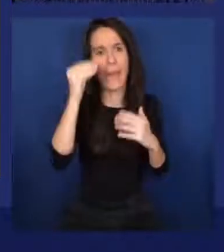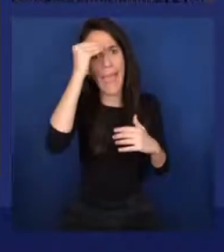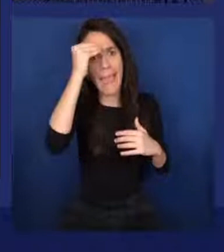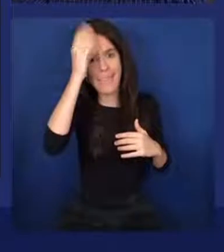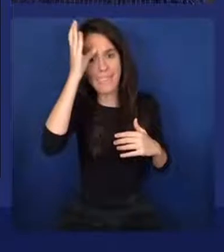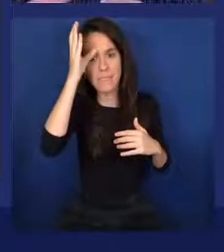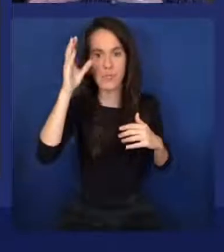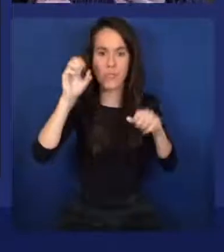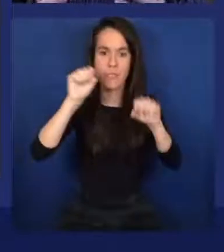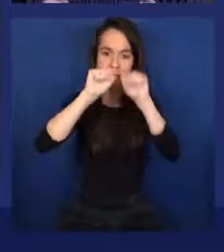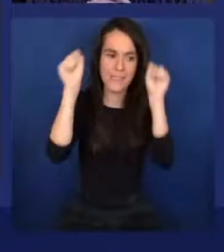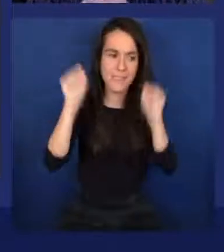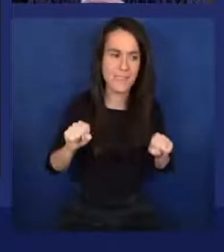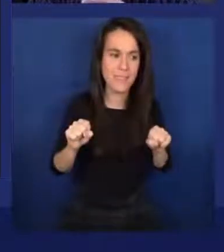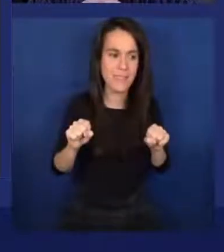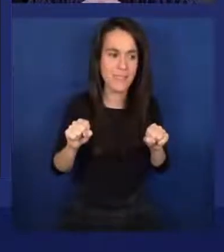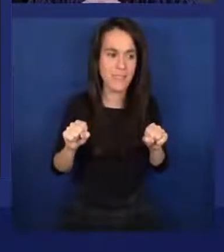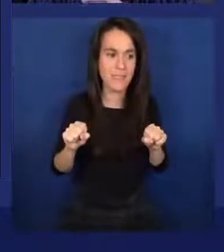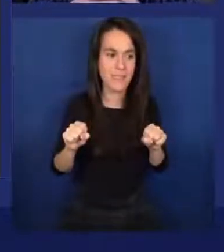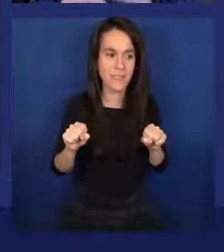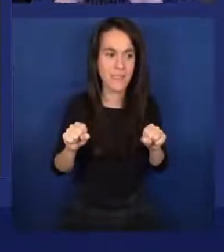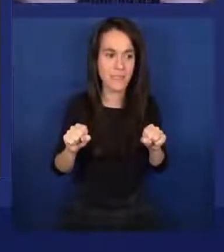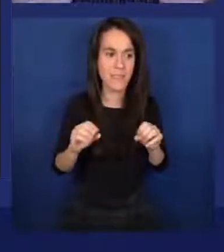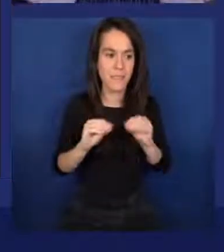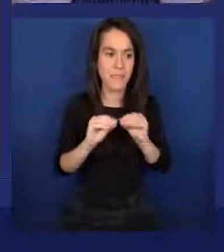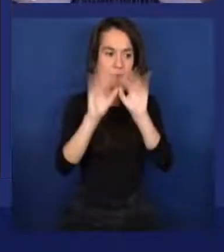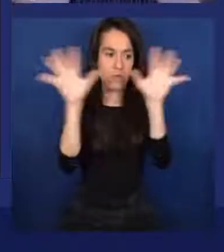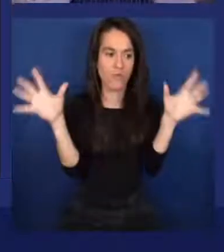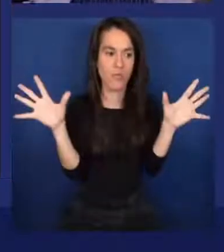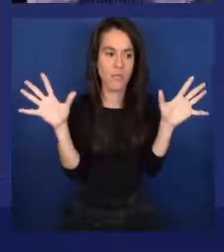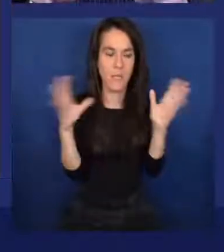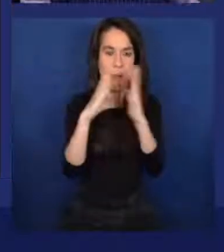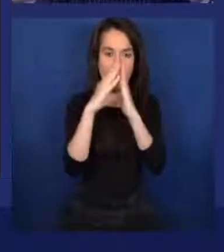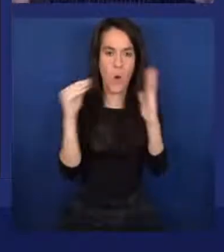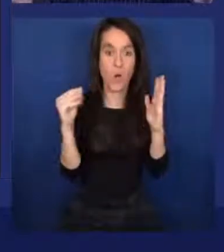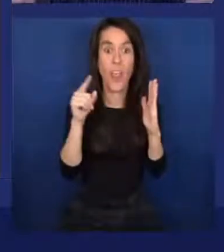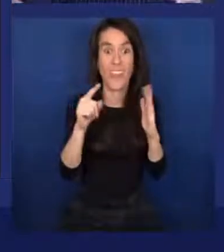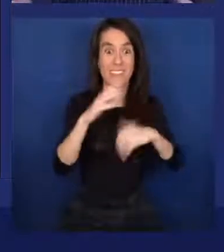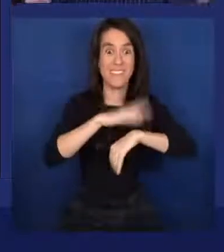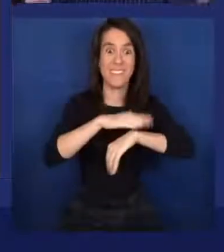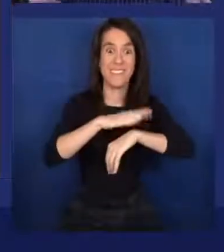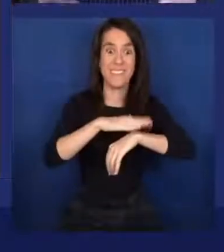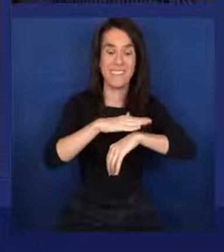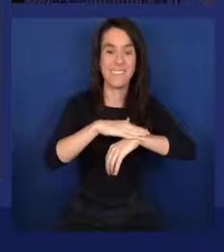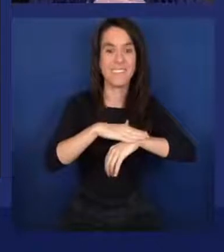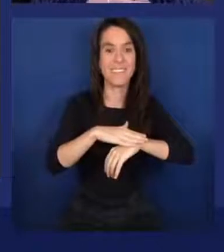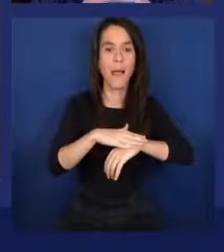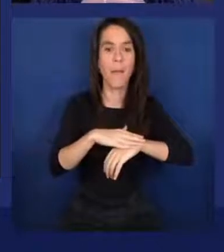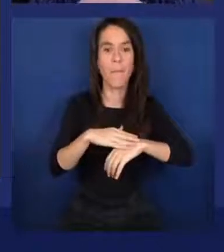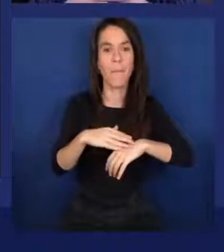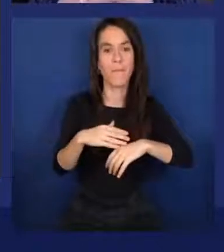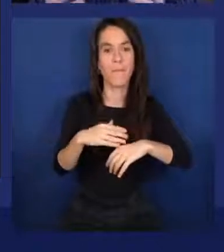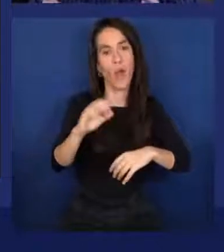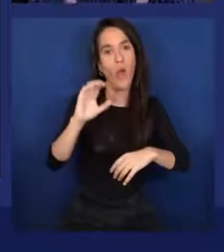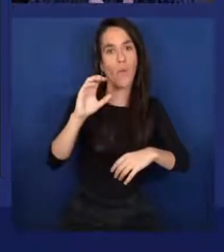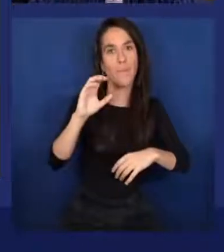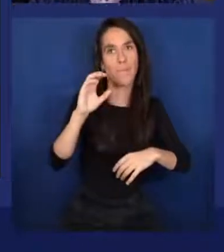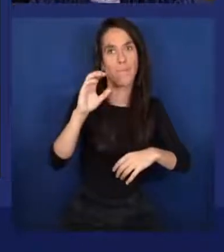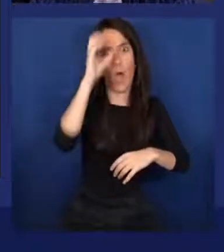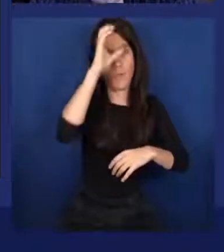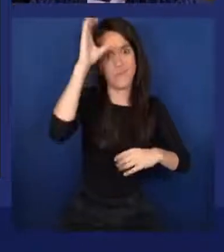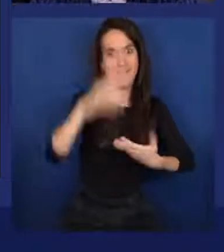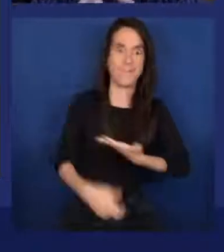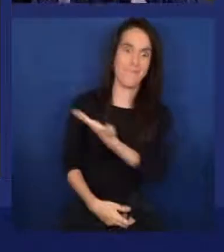it brings this conversation forward that emerged at that time around this concept called the neats versus the scruffies. So the